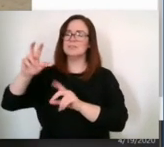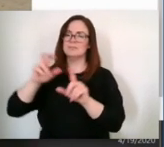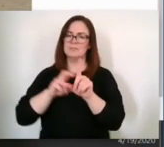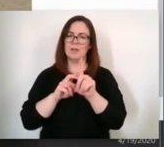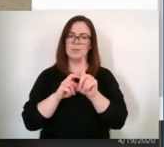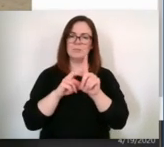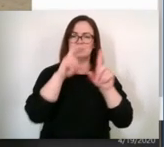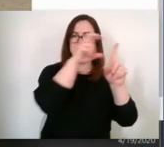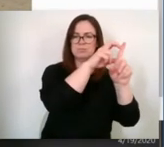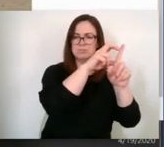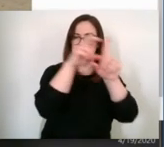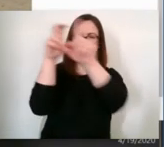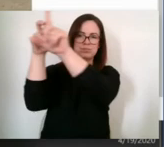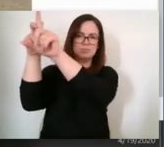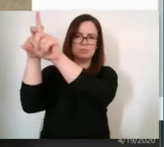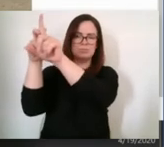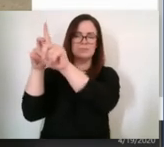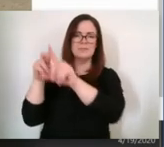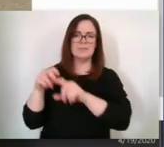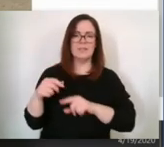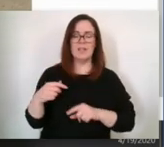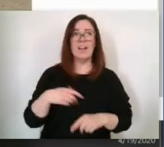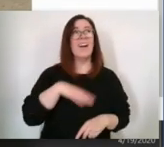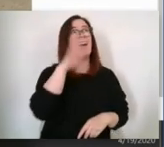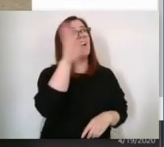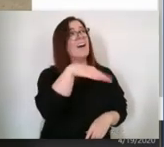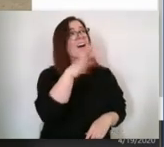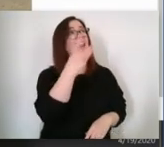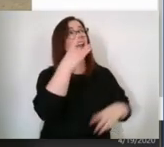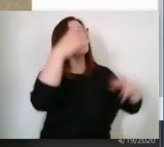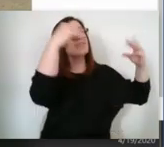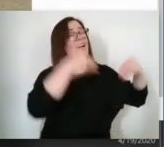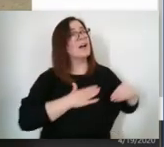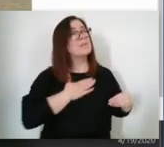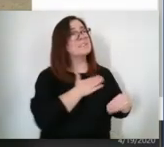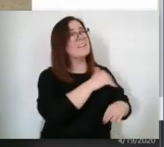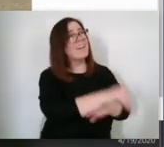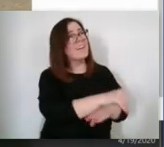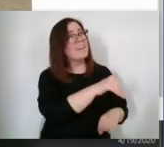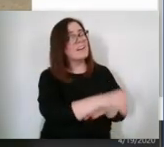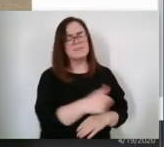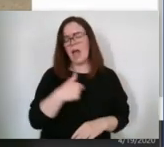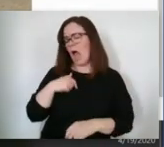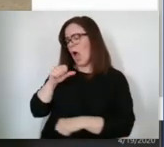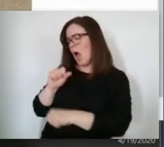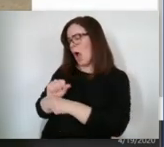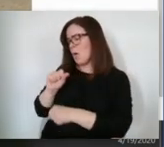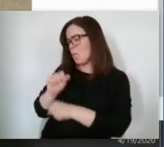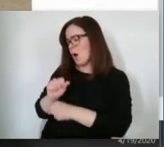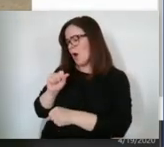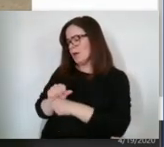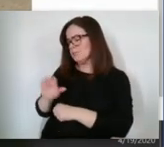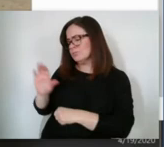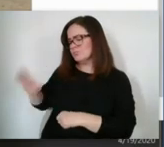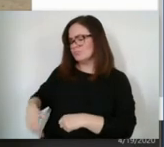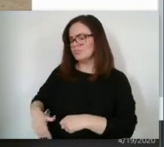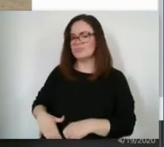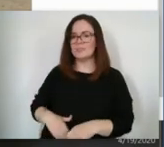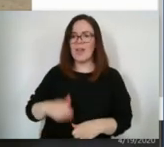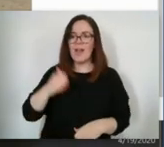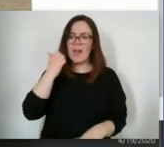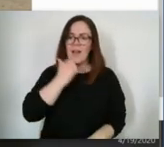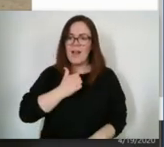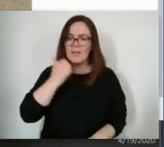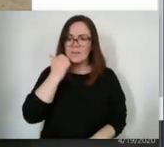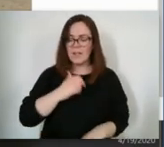Uncle Sam. I'm a-working up here, Marguerite. Every day, the trains passed by with tens of